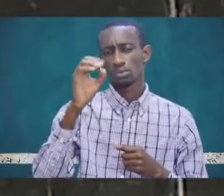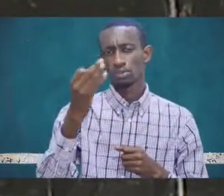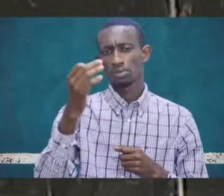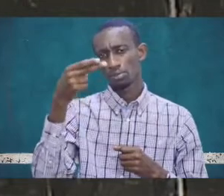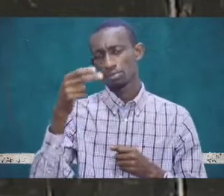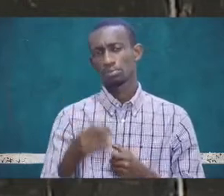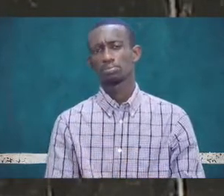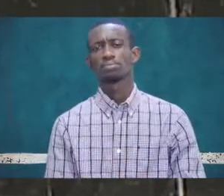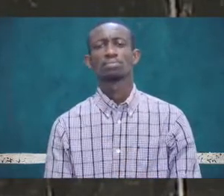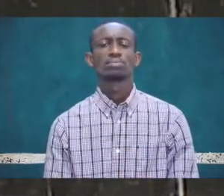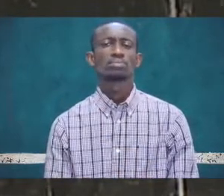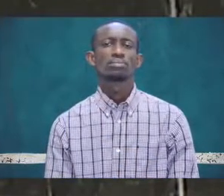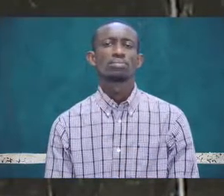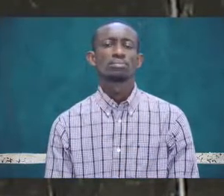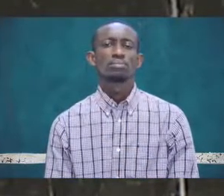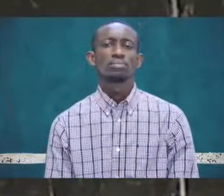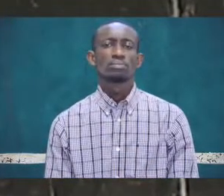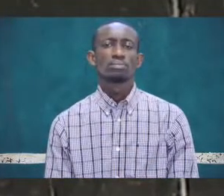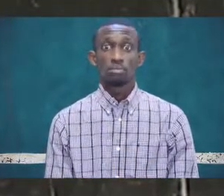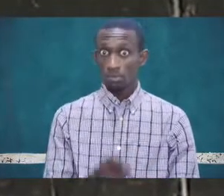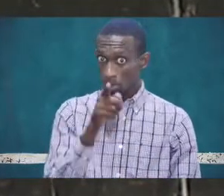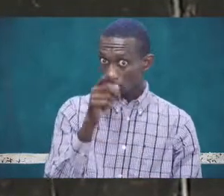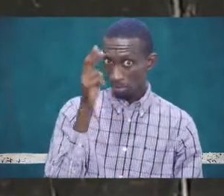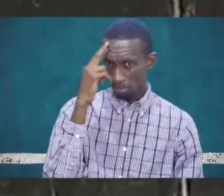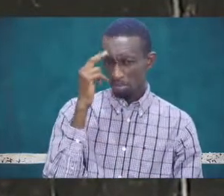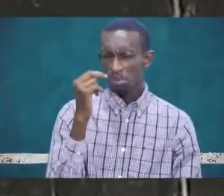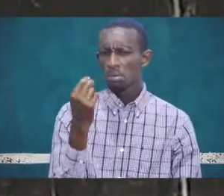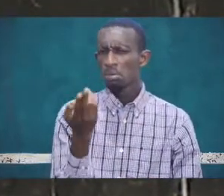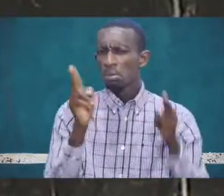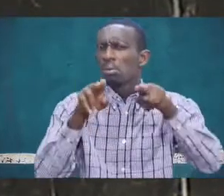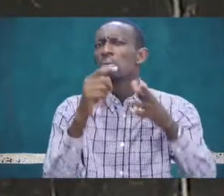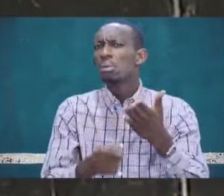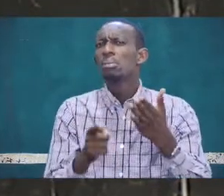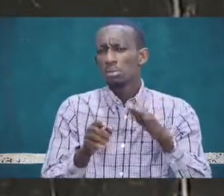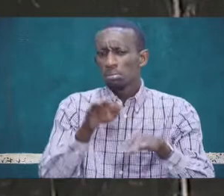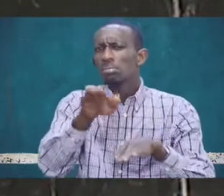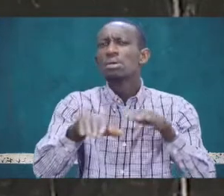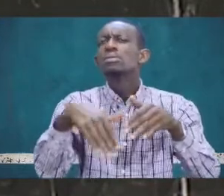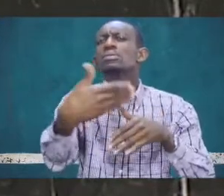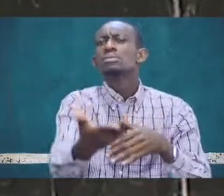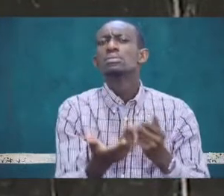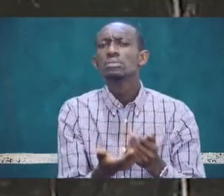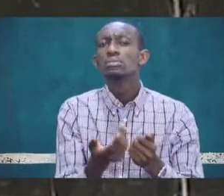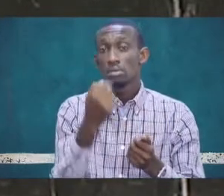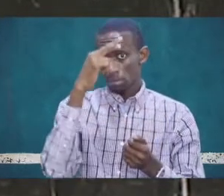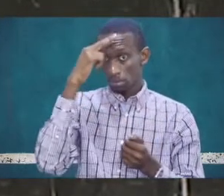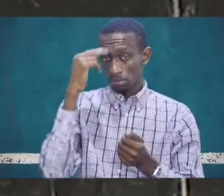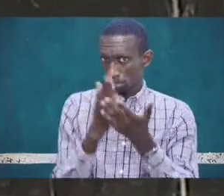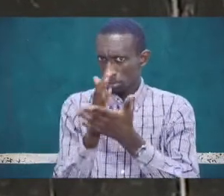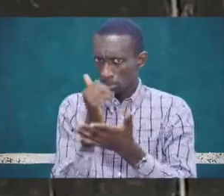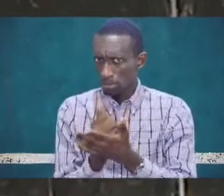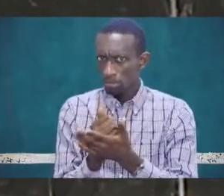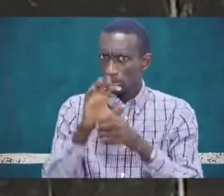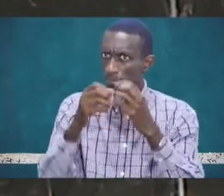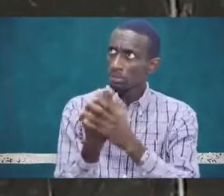SO3H. Remember, what happens here in the next step, because this